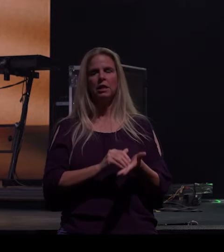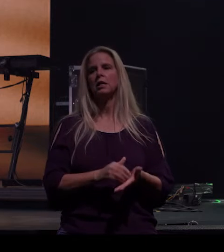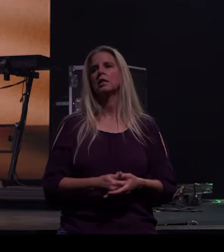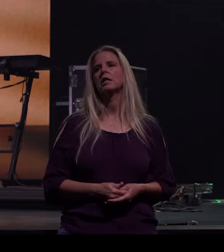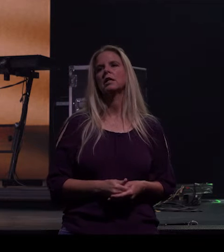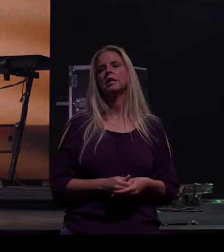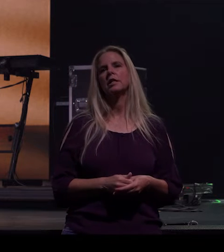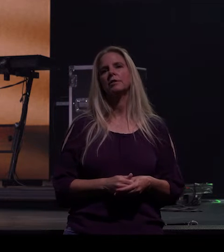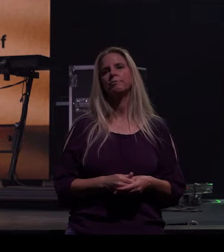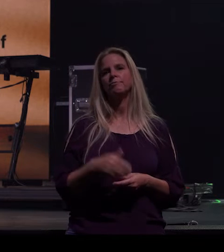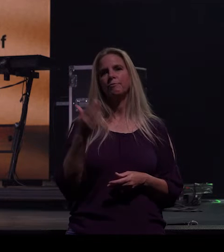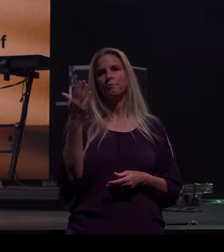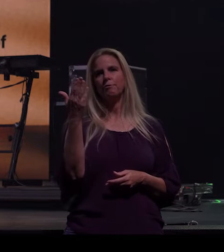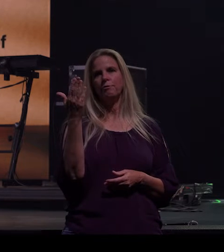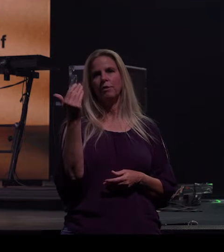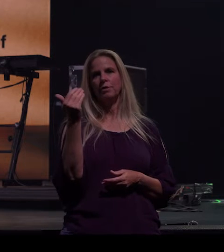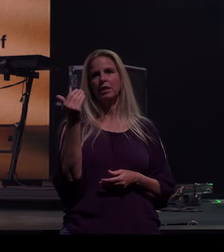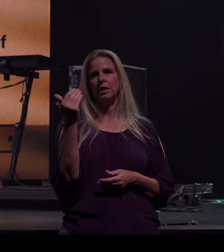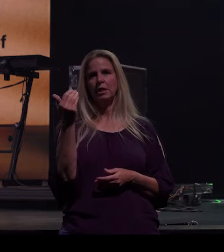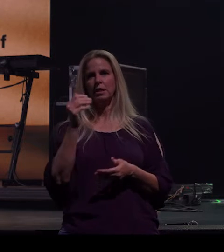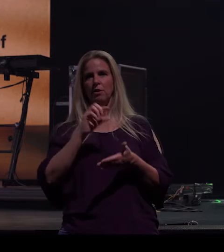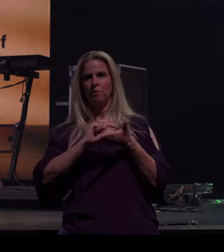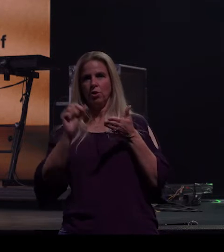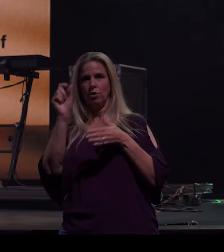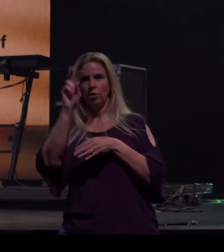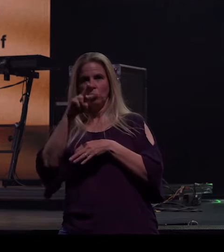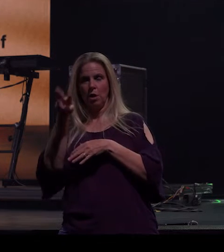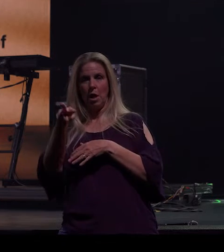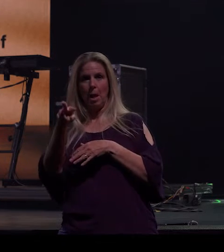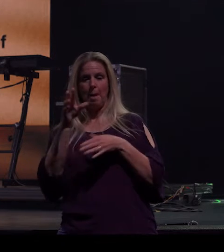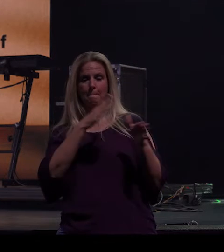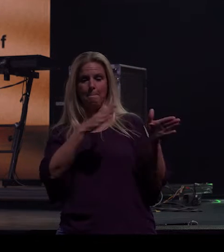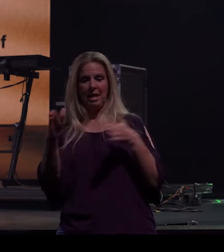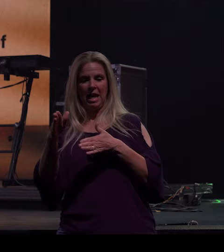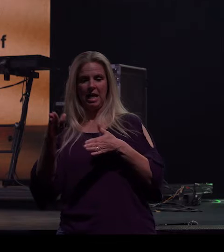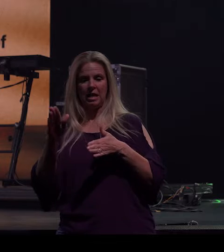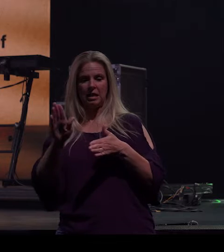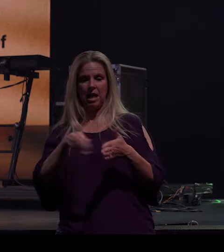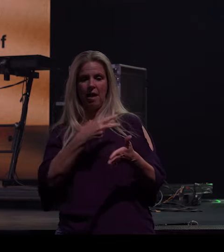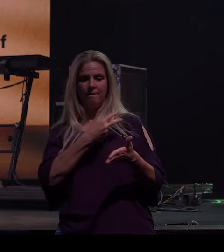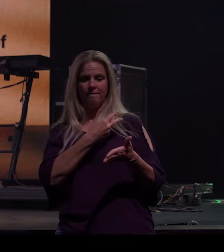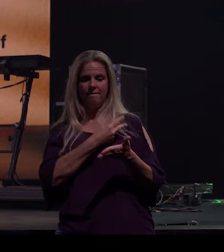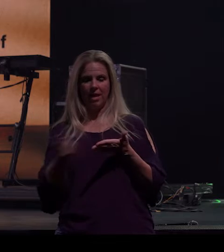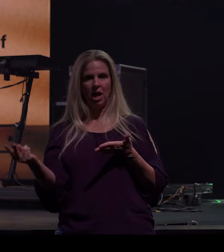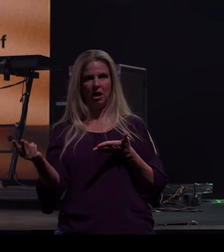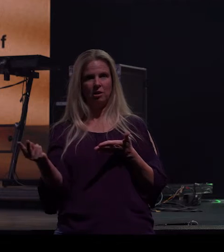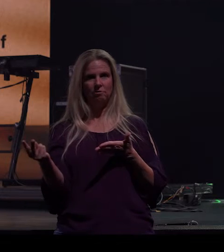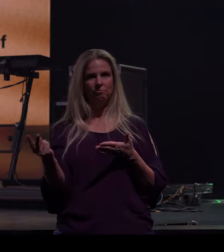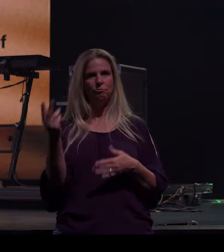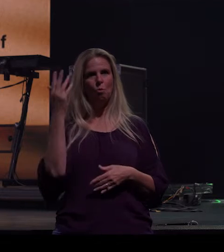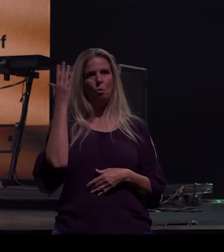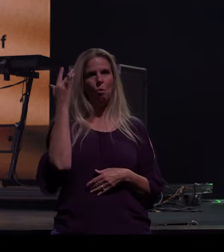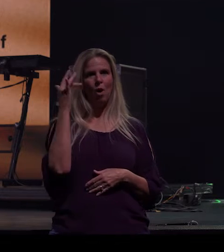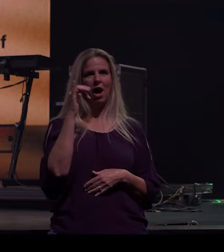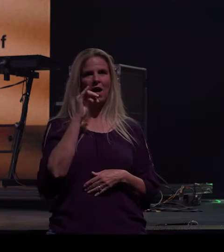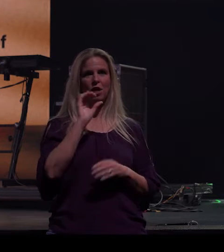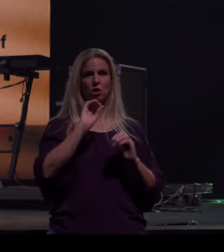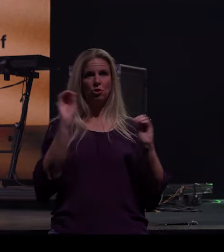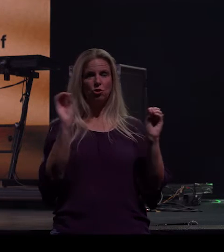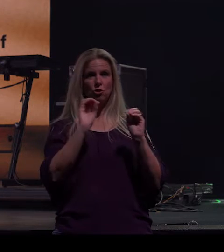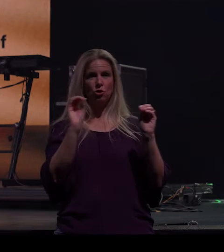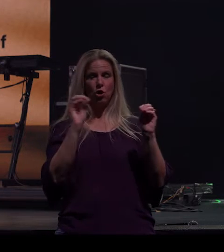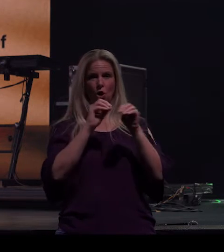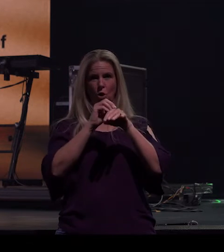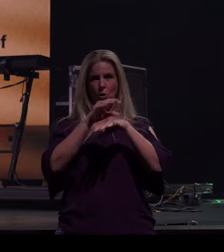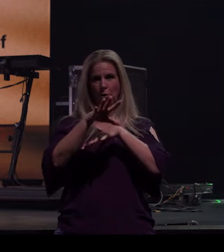Proverbs 15:22. Plans fail for lack of advice. Now, the word